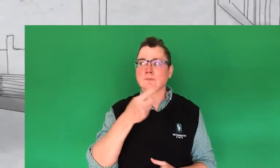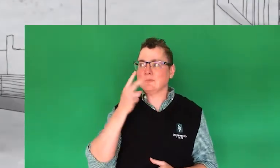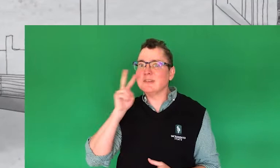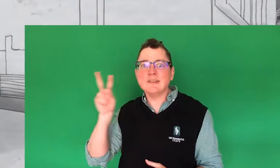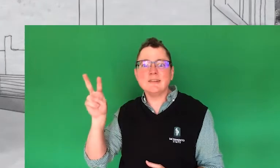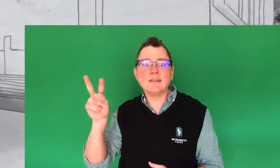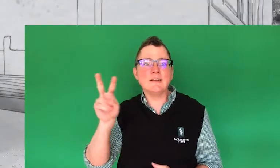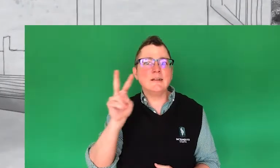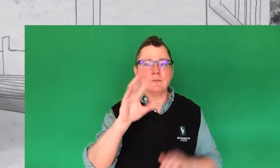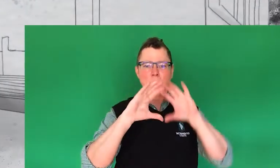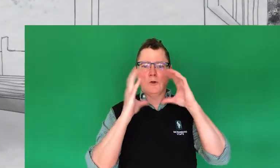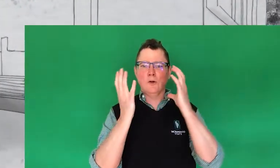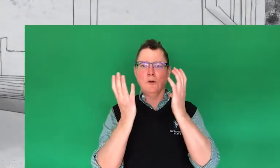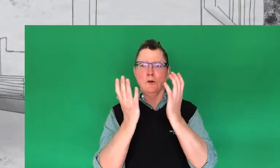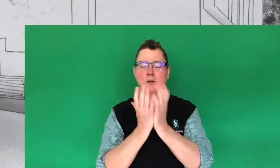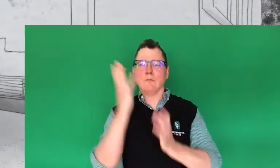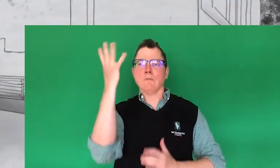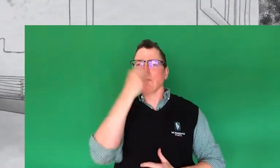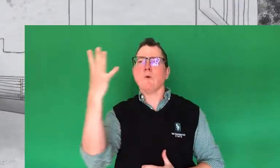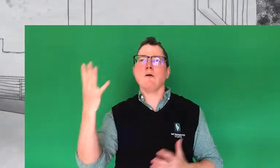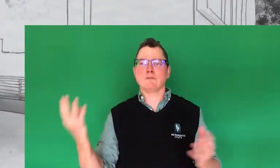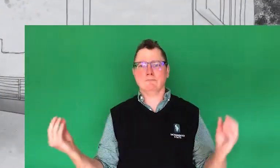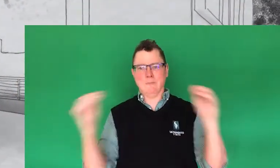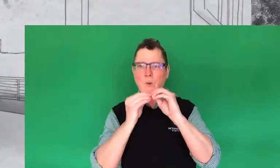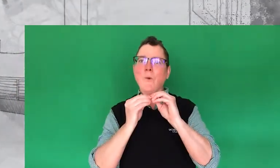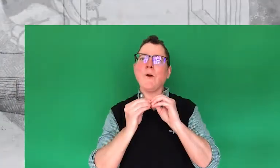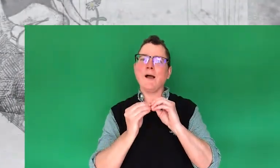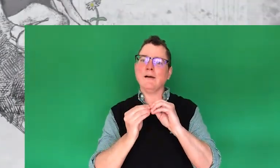He sees the world made more beautiful.